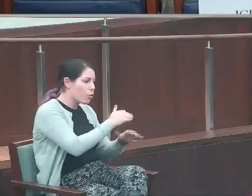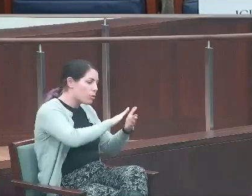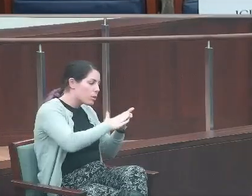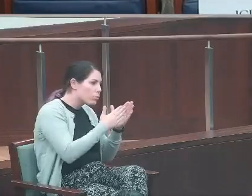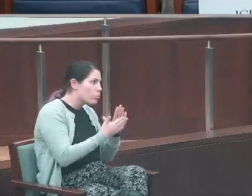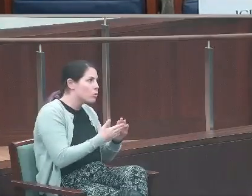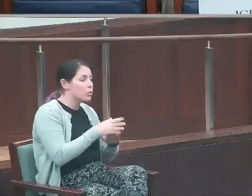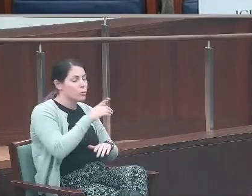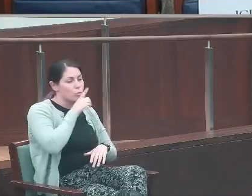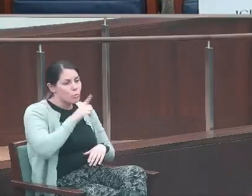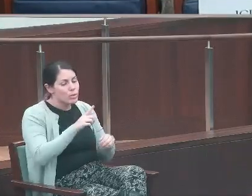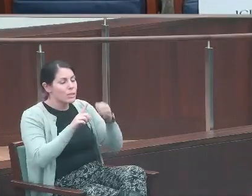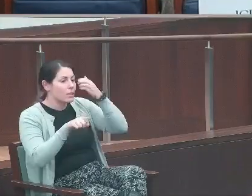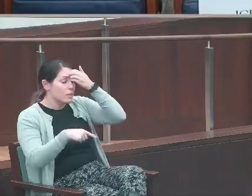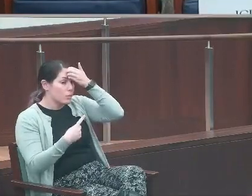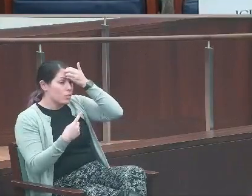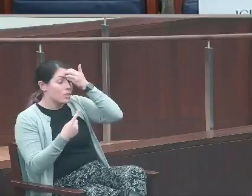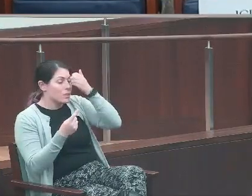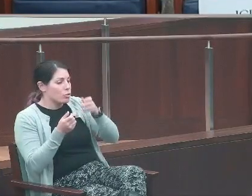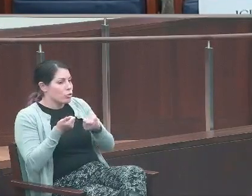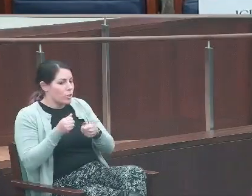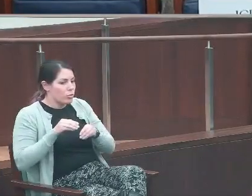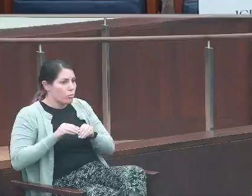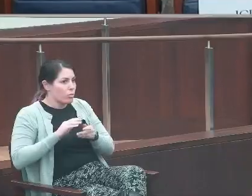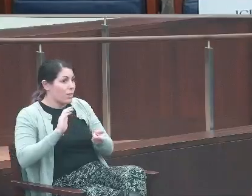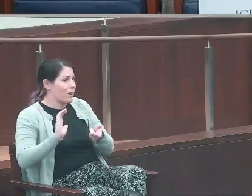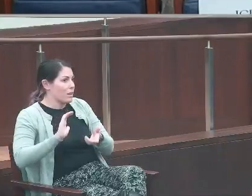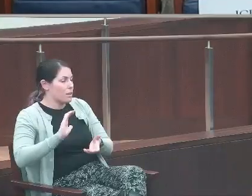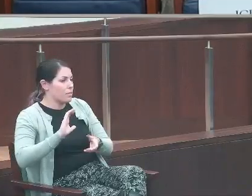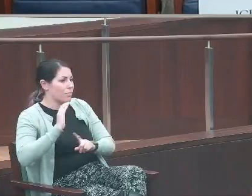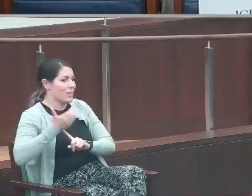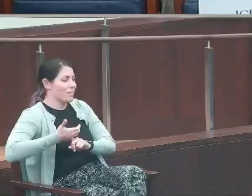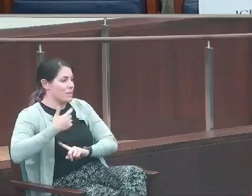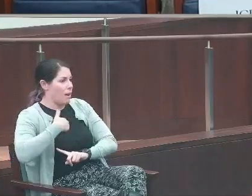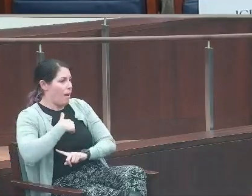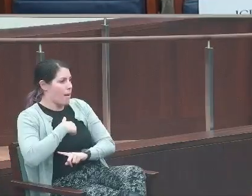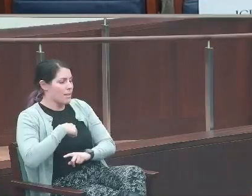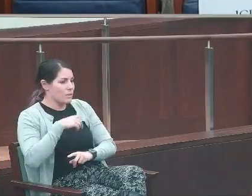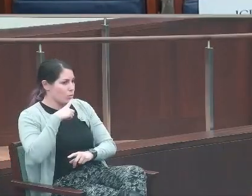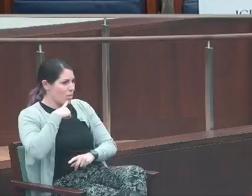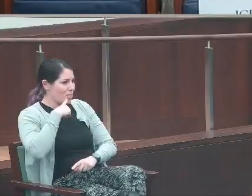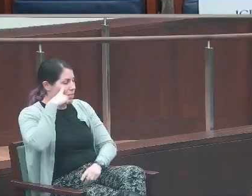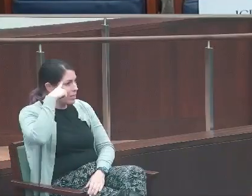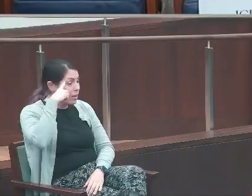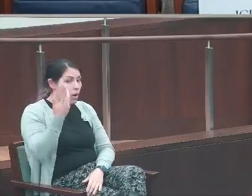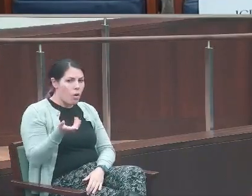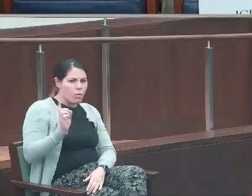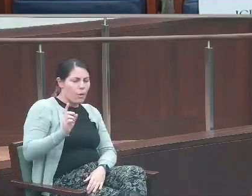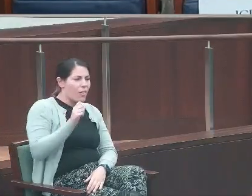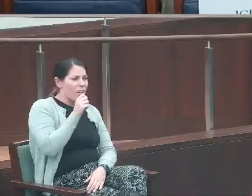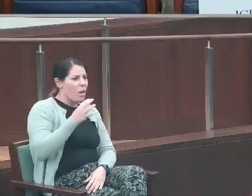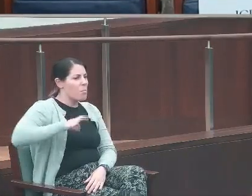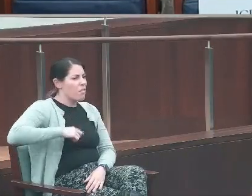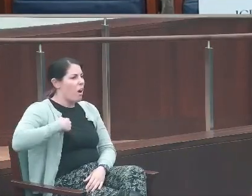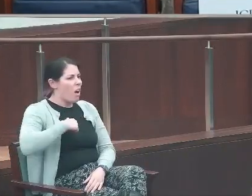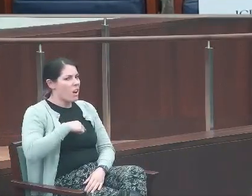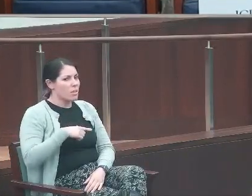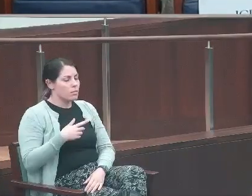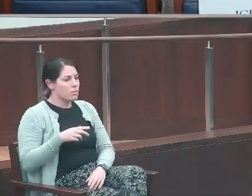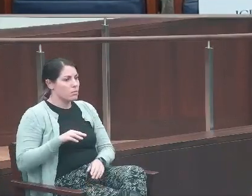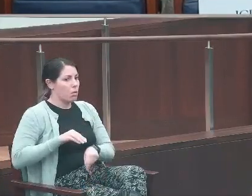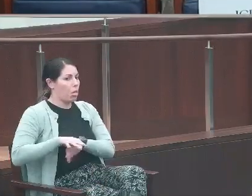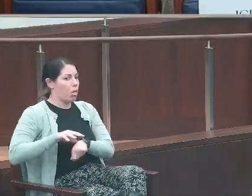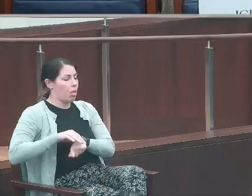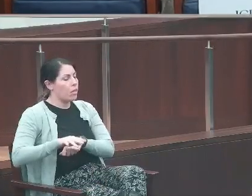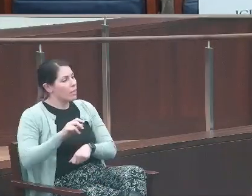at making us believe that democracy doesn't serve us. And we need to be really clear-eyed about that. There are things that we can